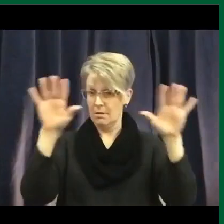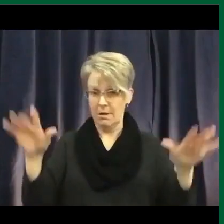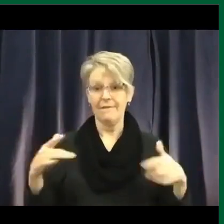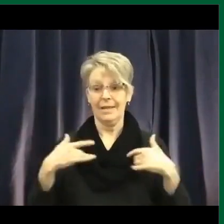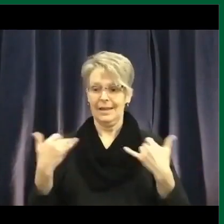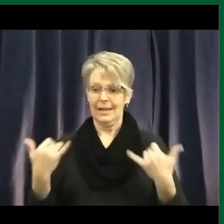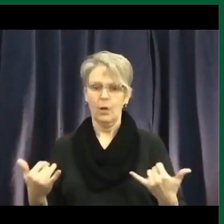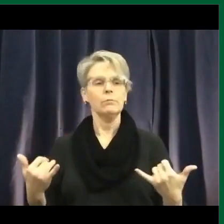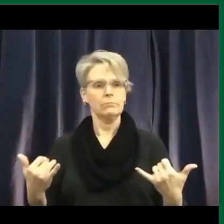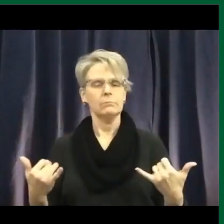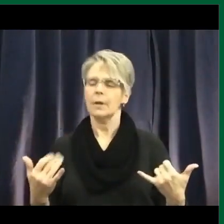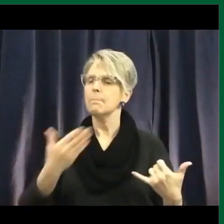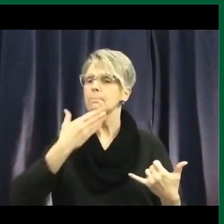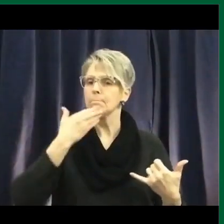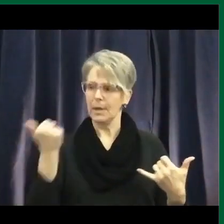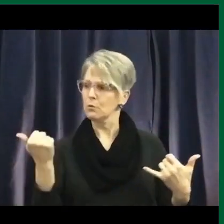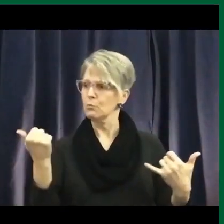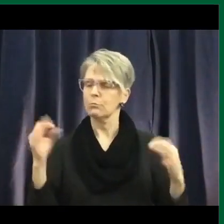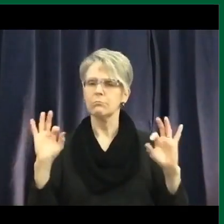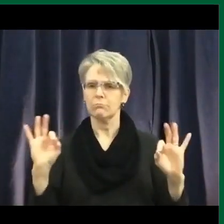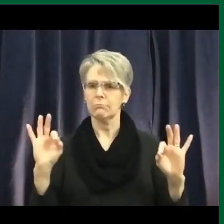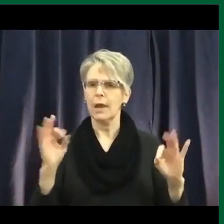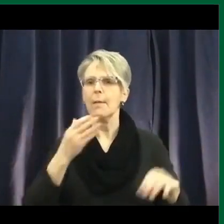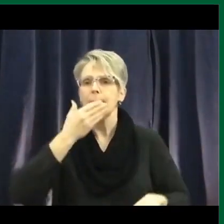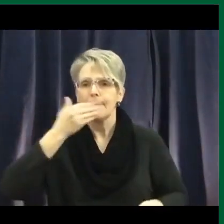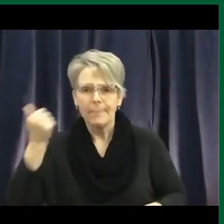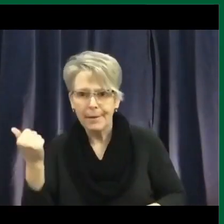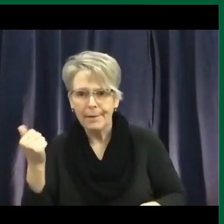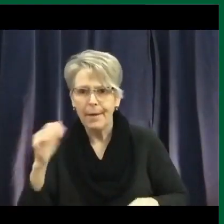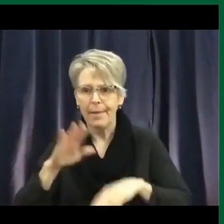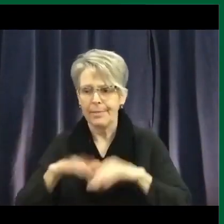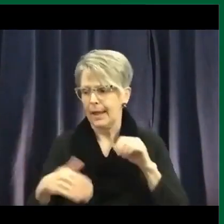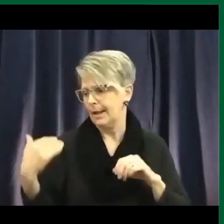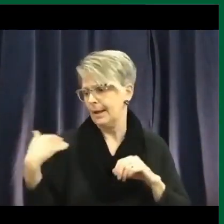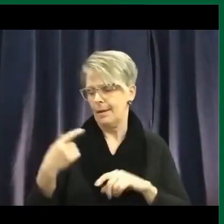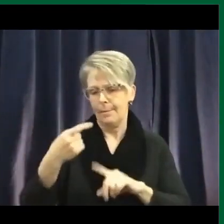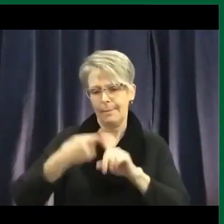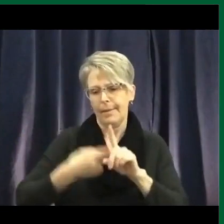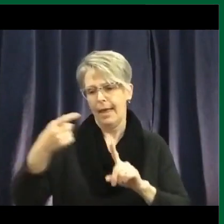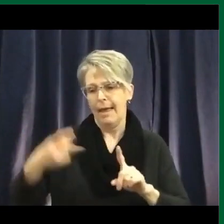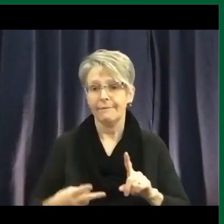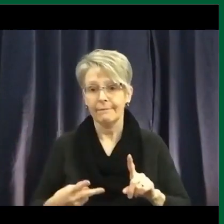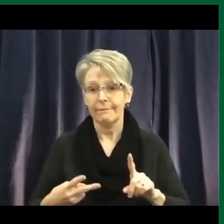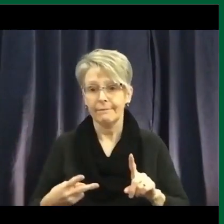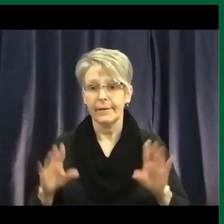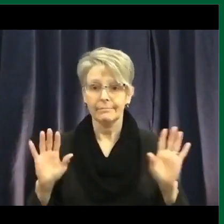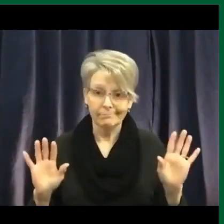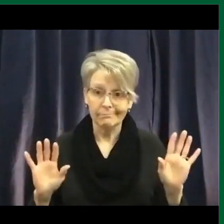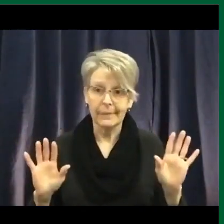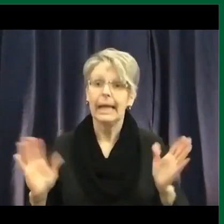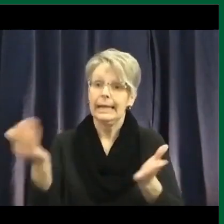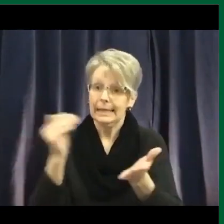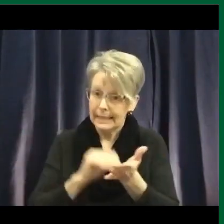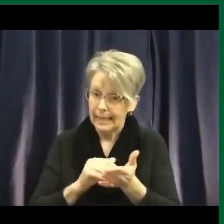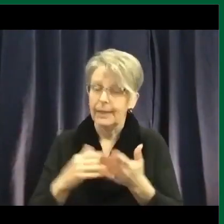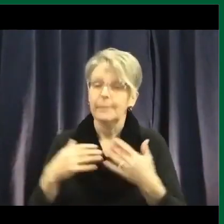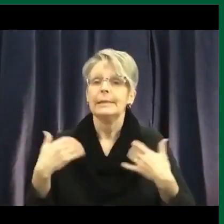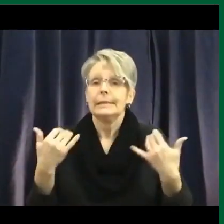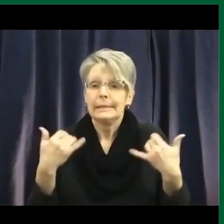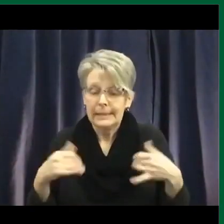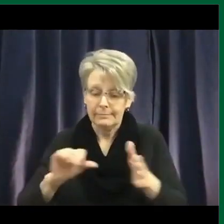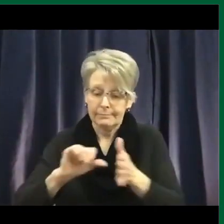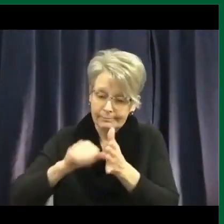now, in terms of where we were even, a month and a half ago. But again, I would still emphasize that for